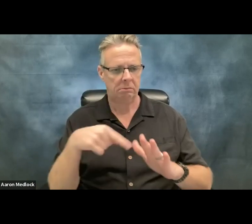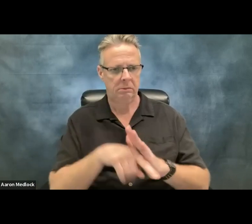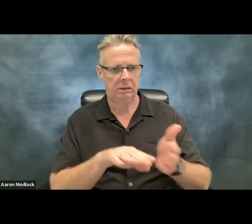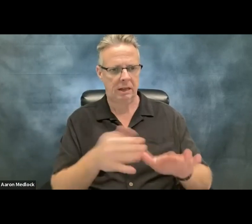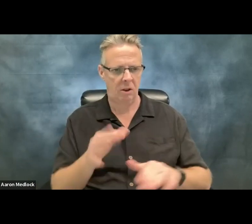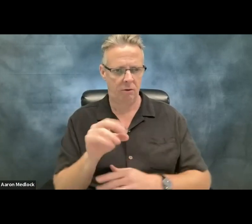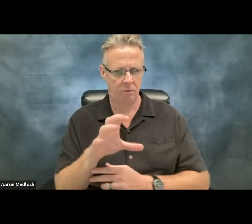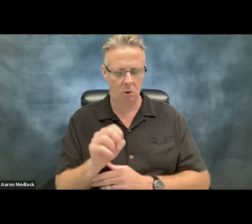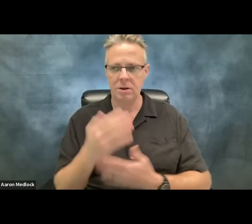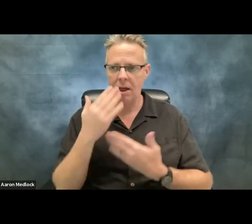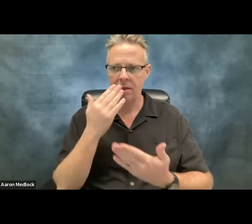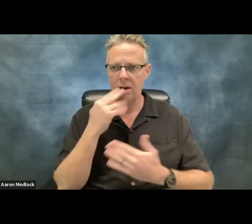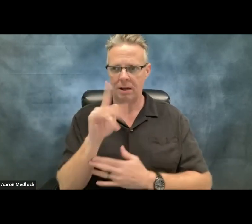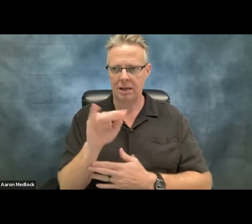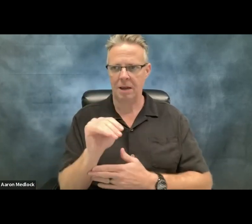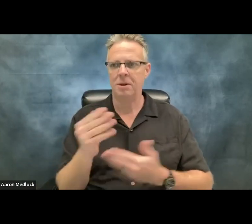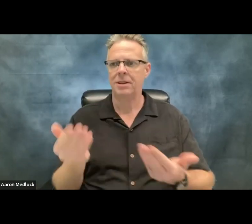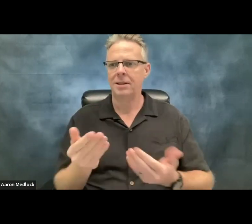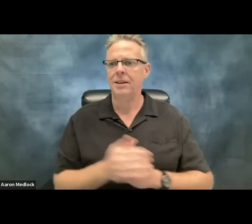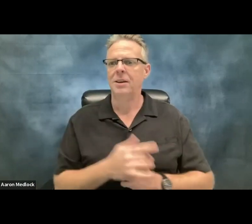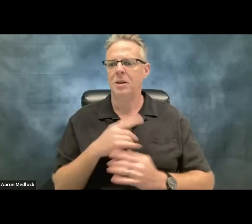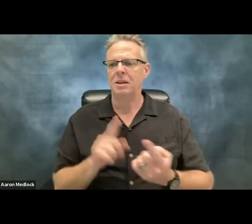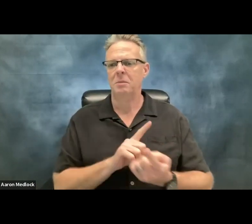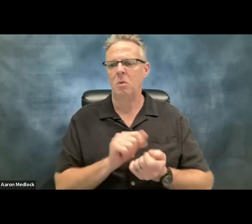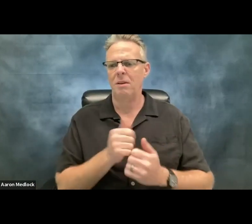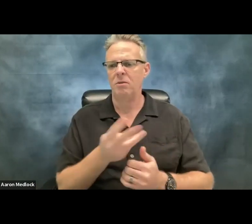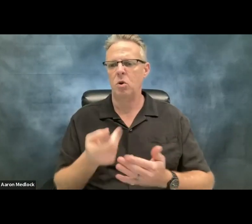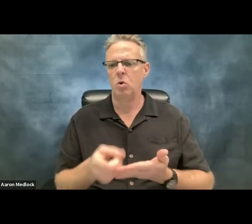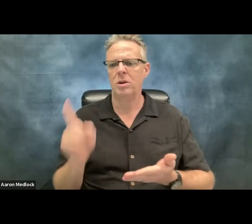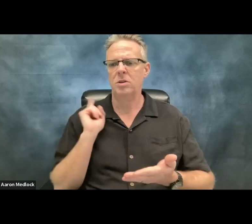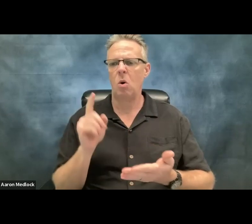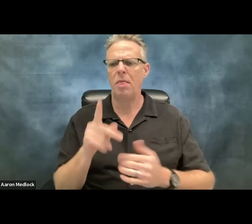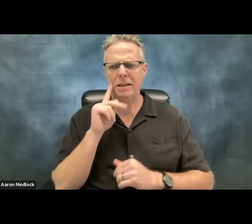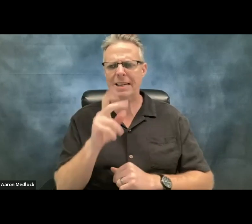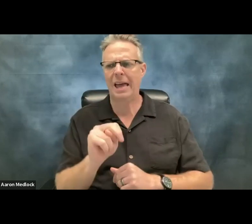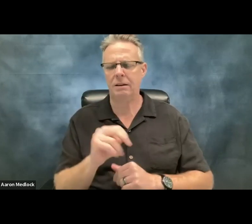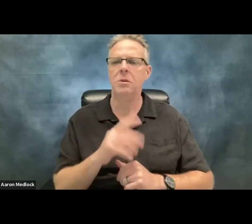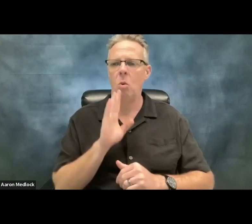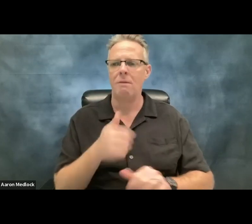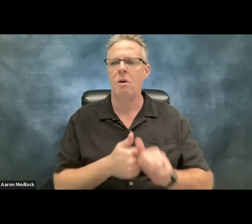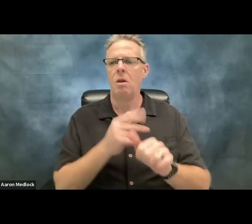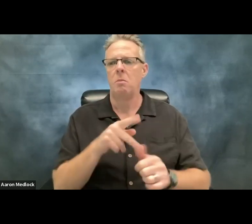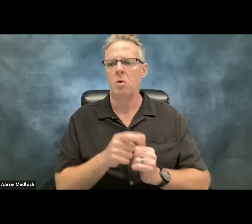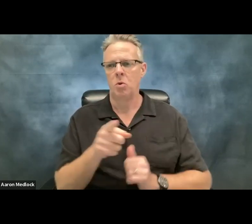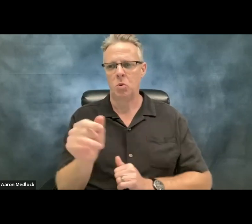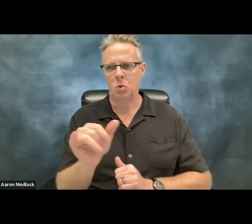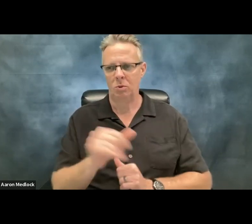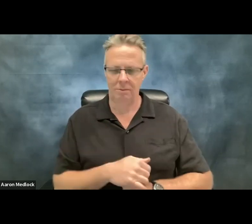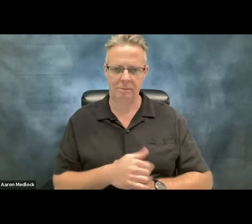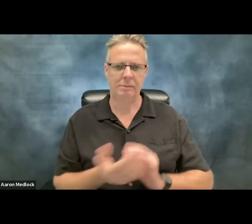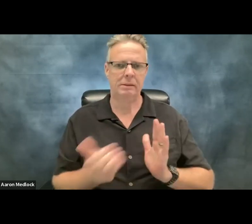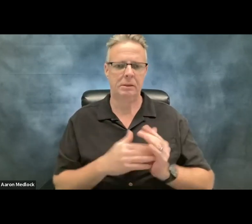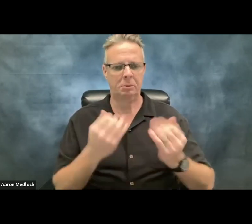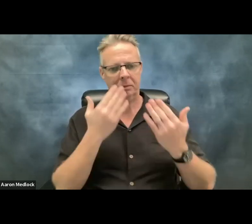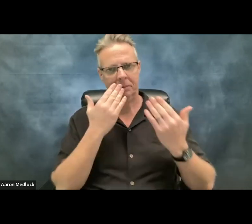thank you also for being here. We did get to meet with Kim a few weeks ago. We'll do a little follow-up with you as well. But again, so